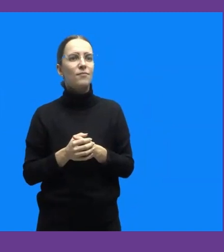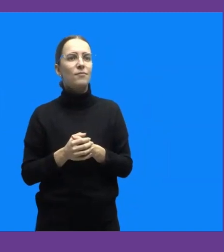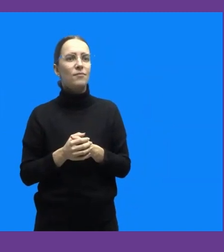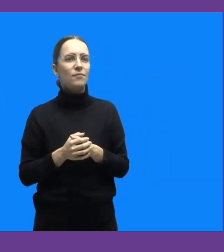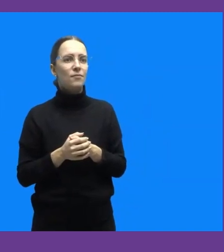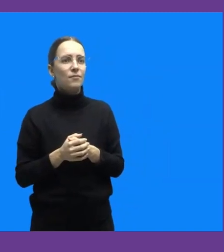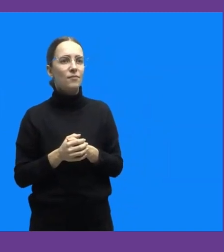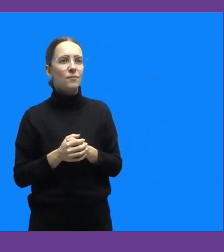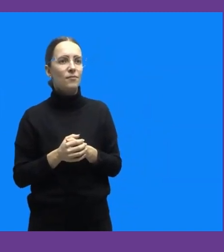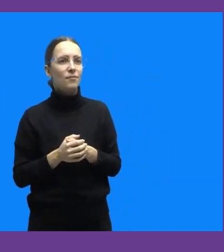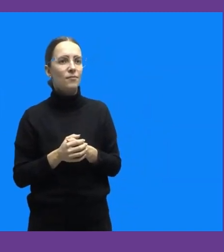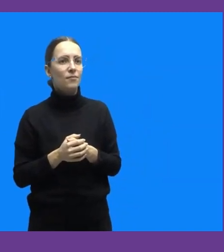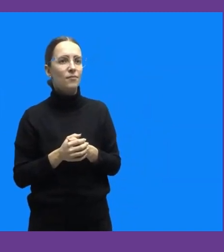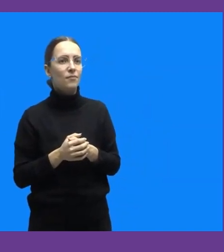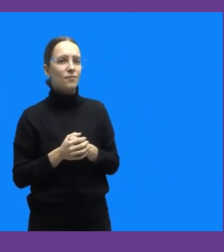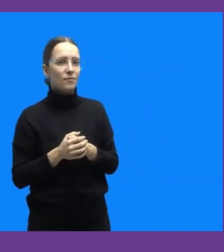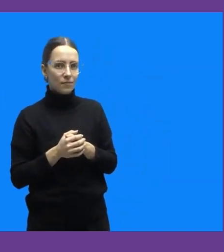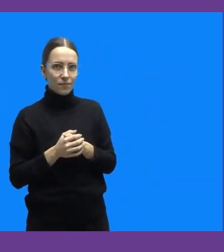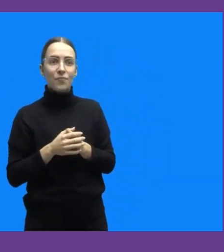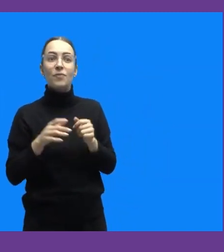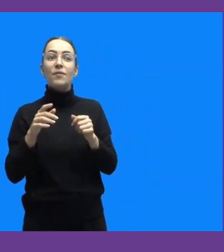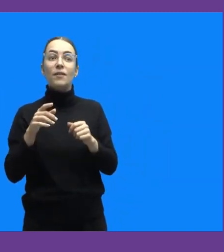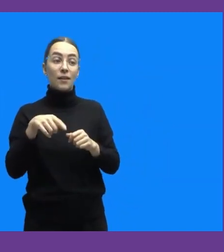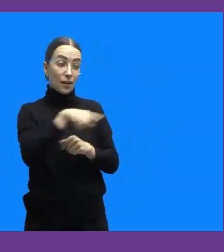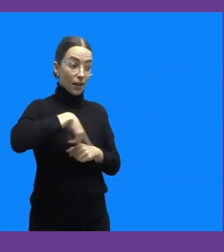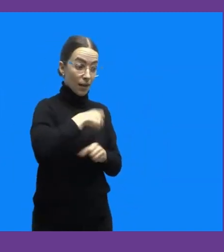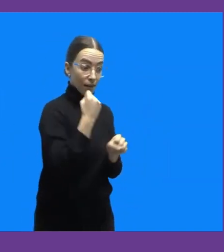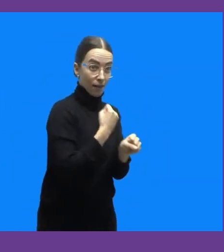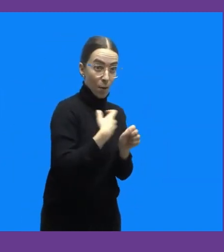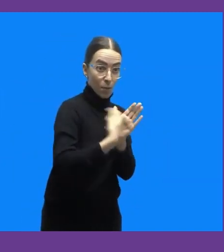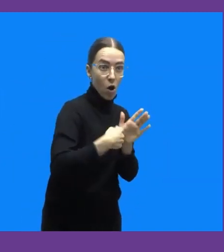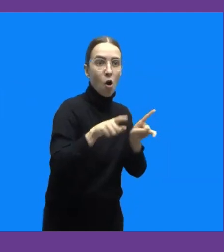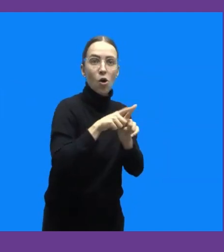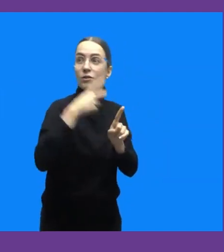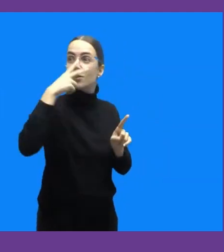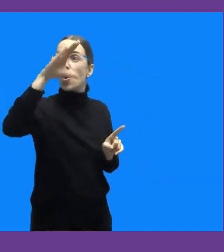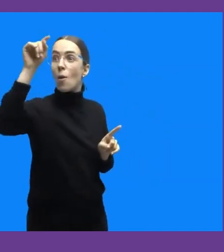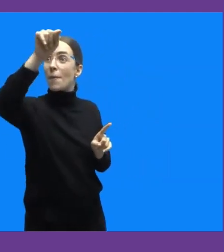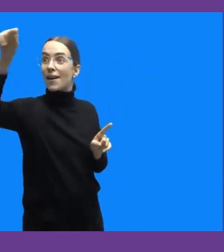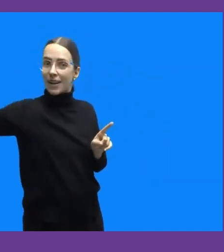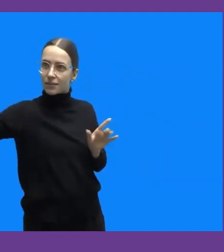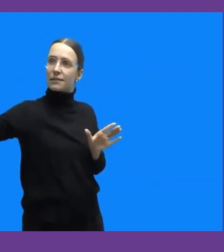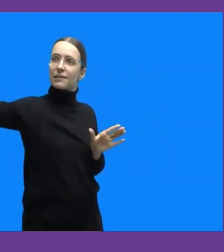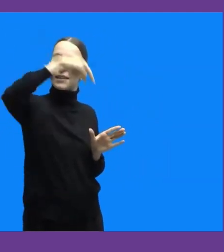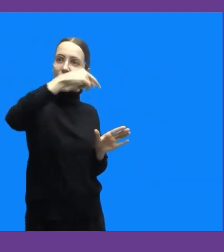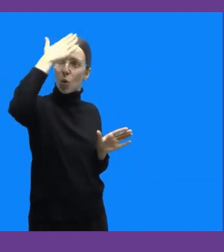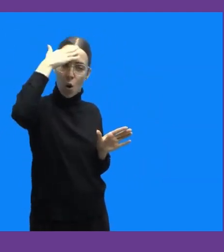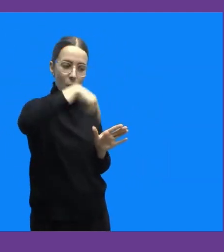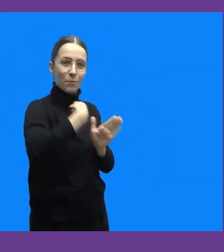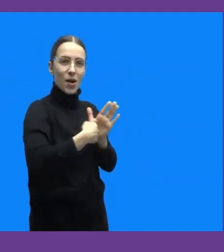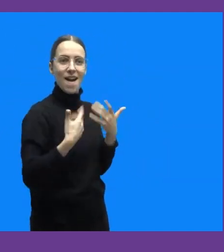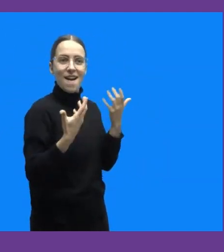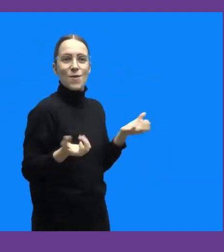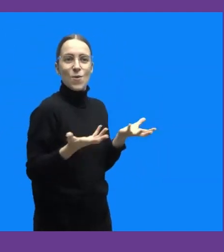being done. I think that's one of the major issues, is that we know theoretically, but we need to